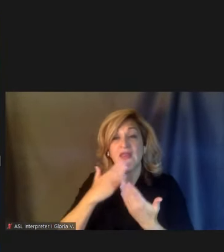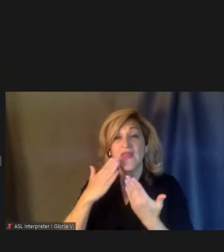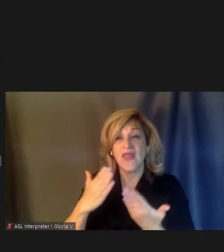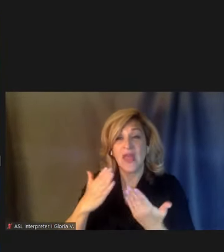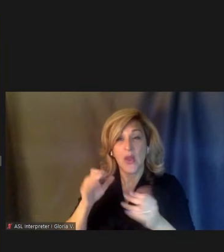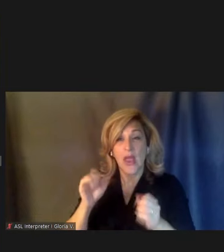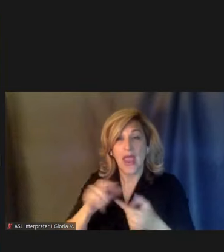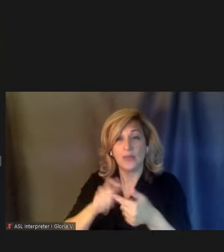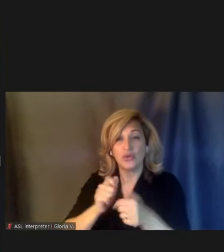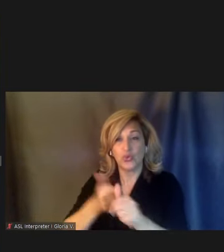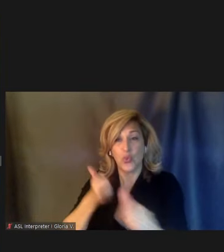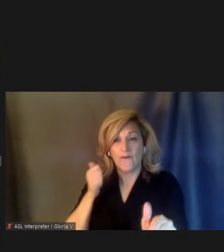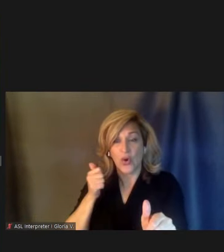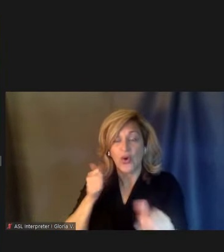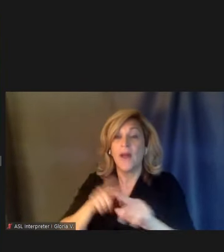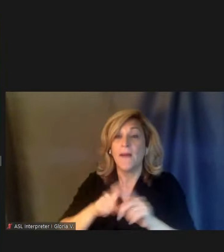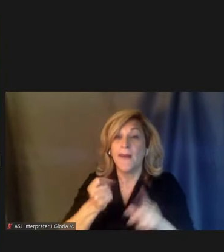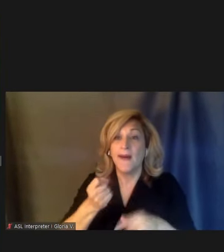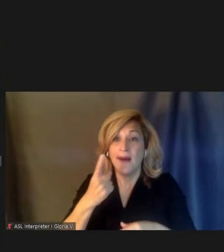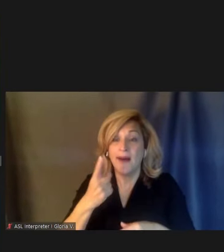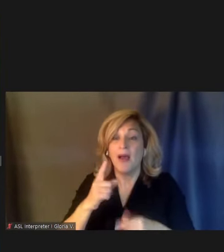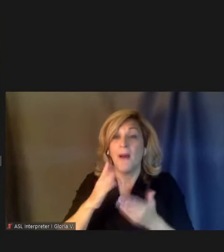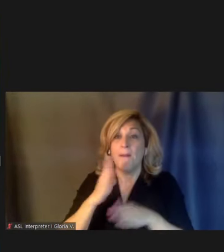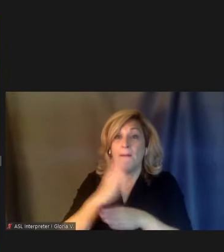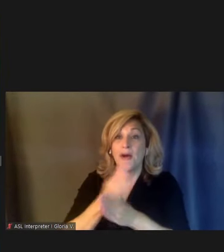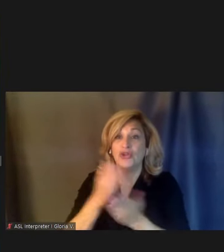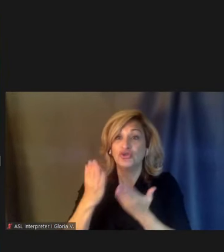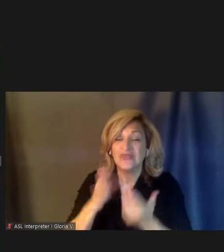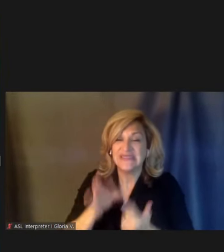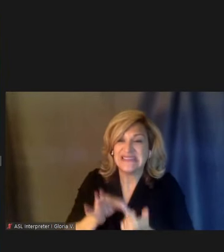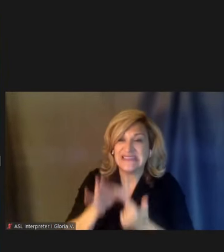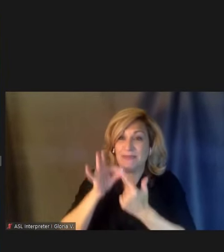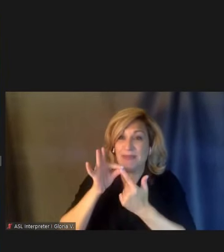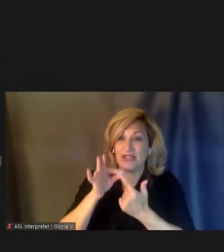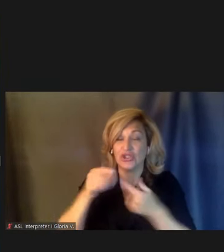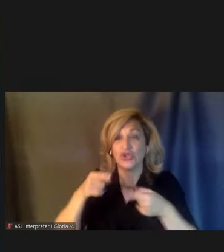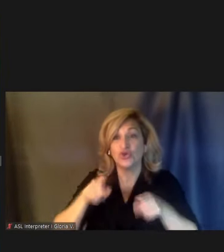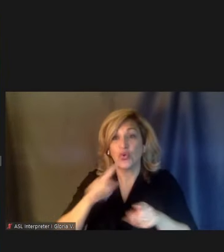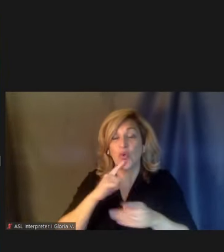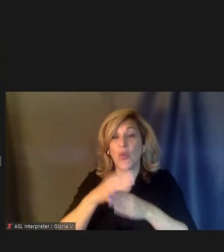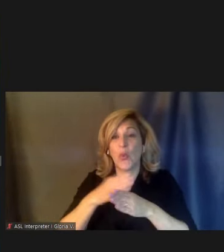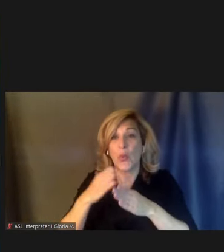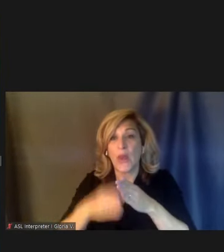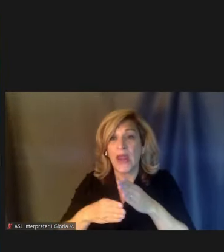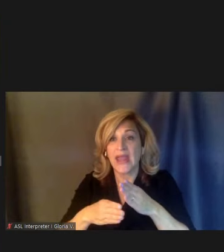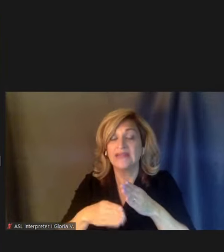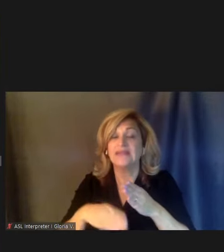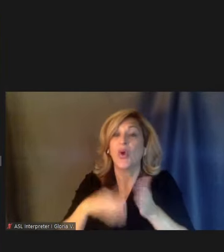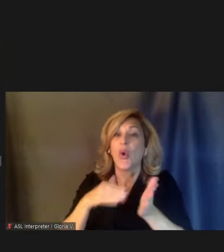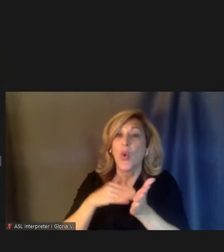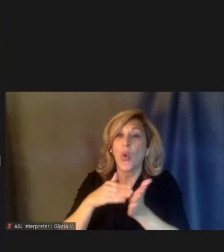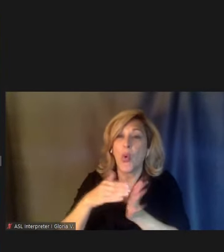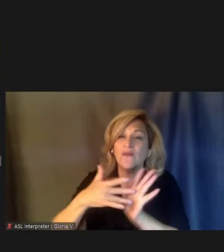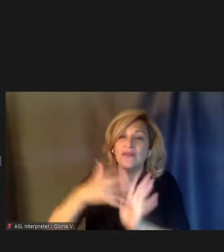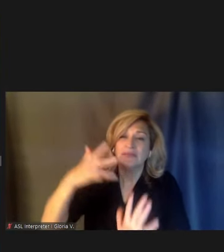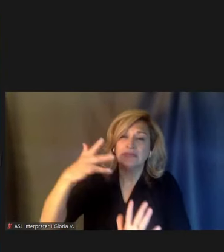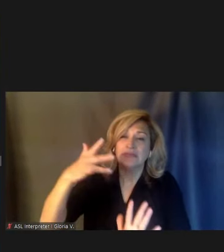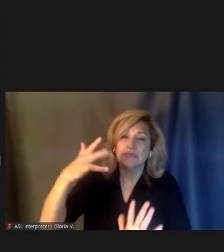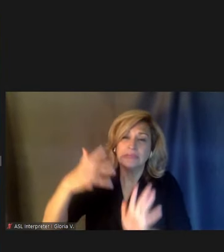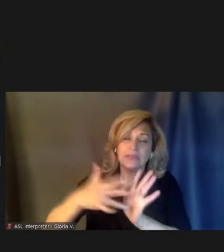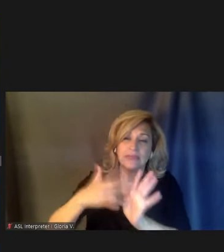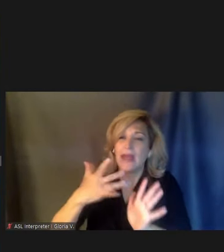avert. However, bus service, especially at night and during the weekends, is often sporadic and